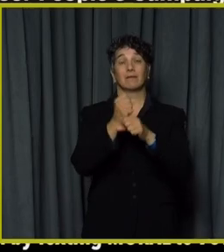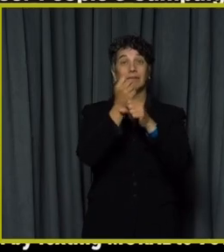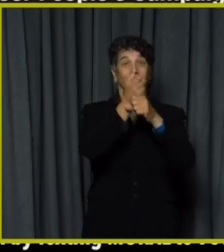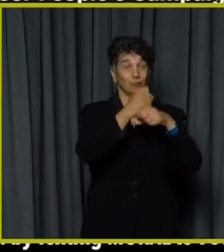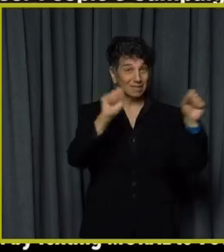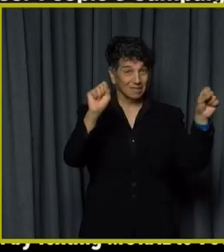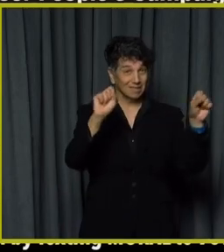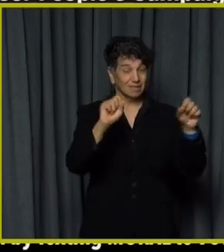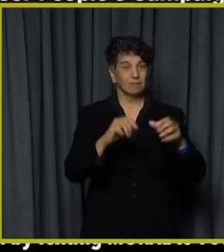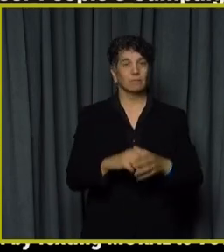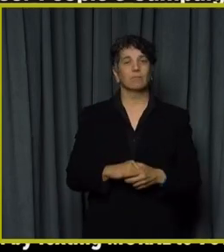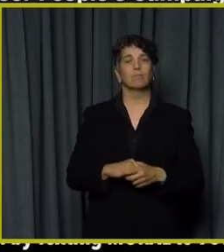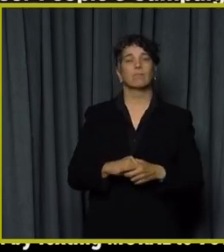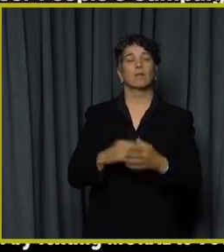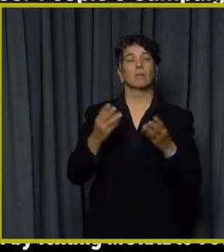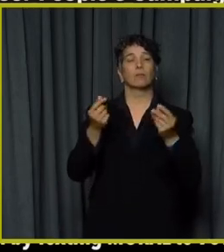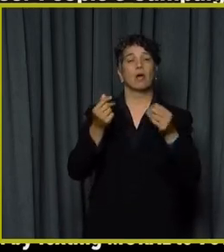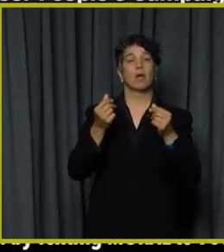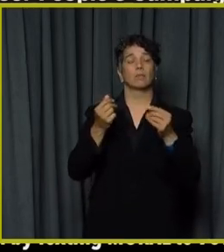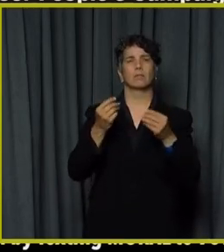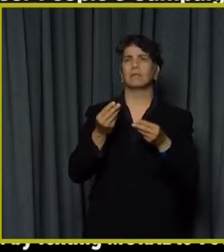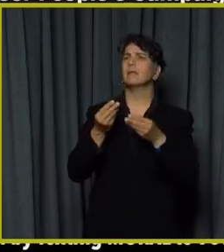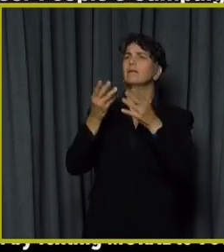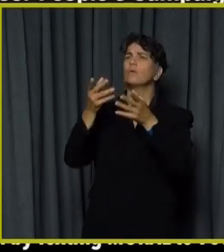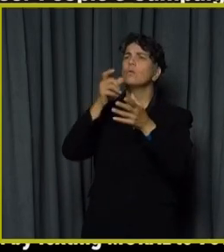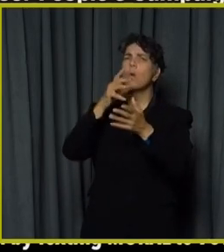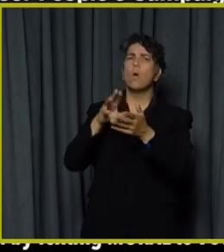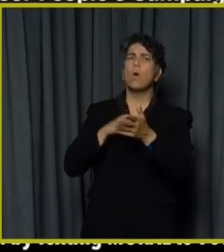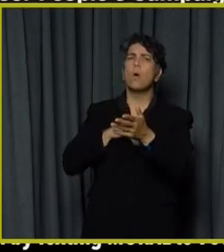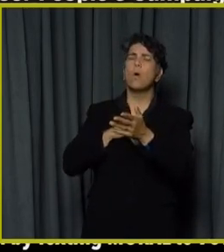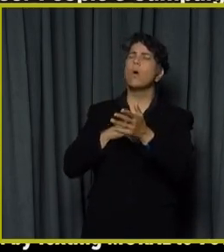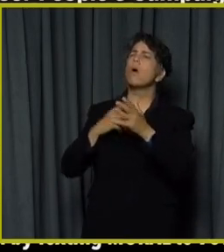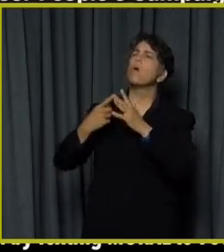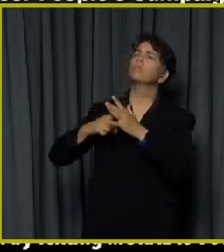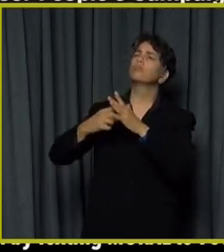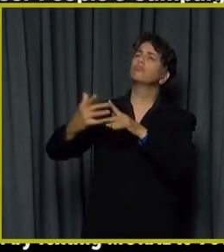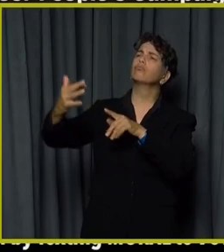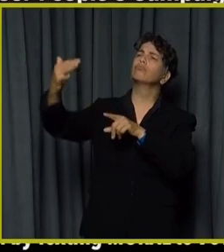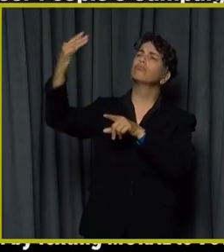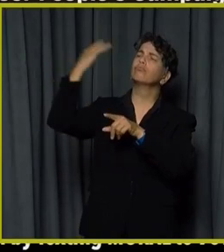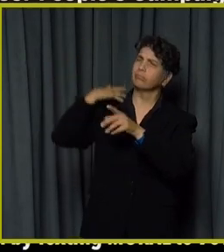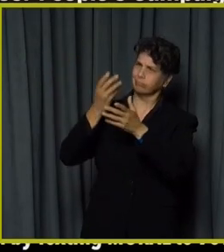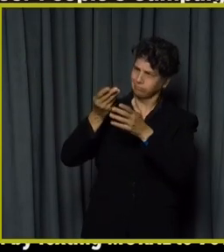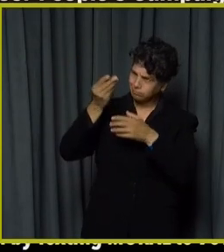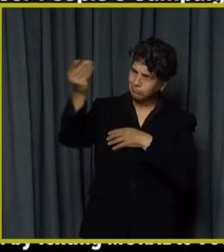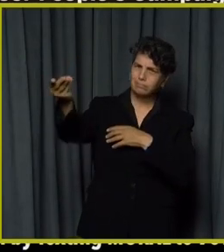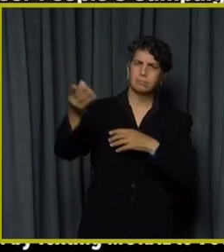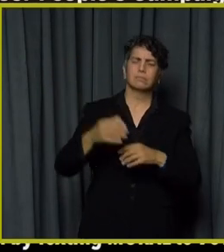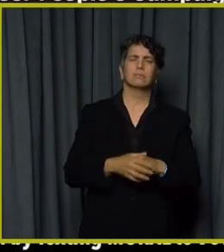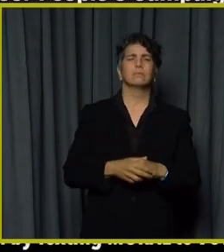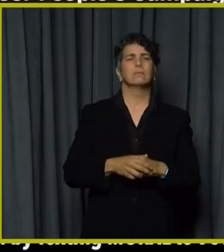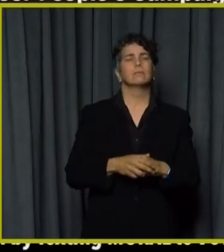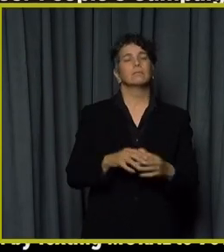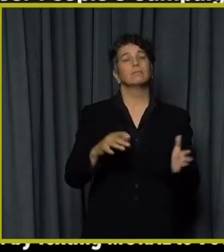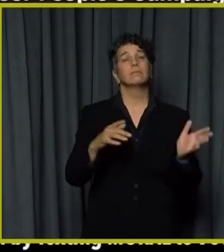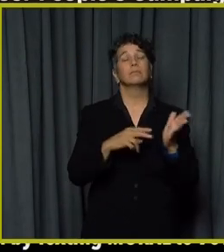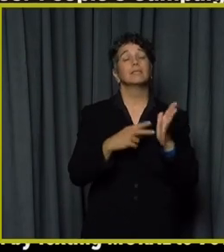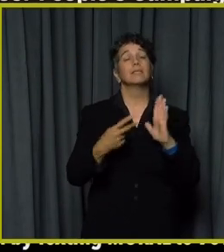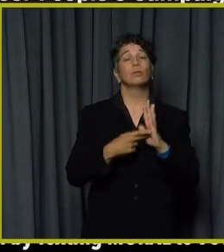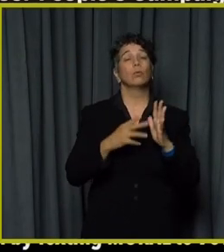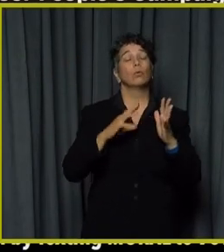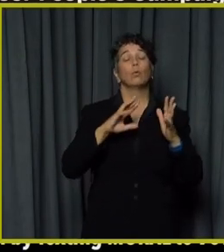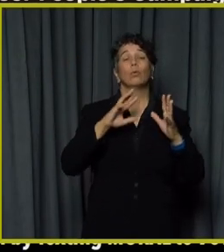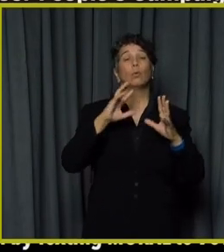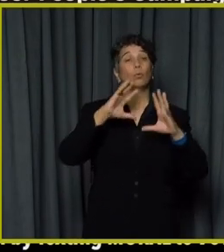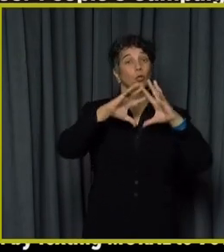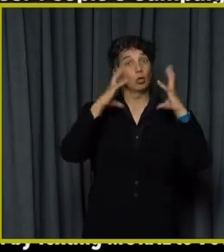owners. This is a holy reset button that is pressed. It is a sweeping and a revolutionary act of